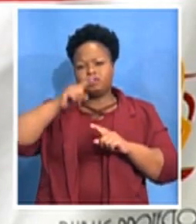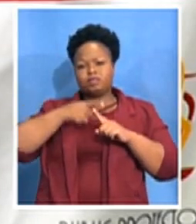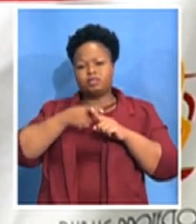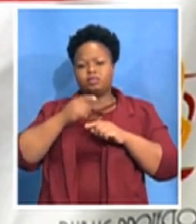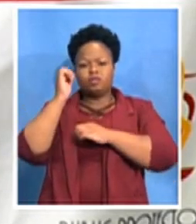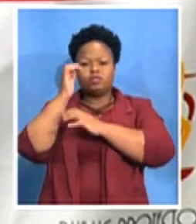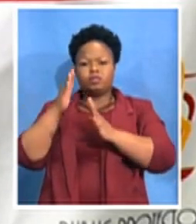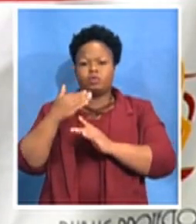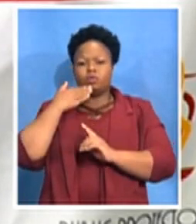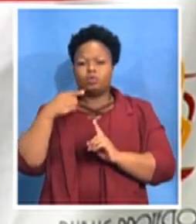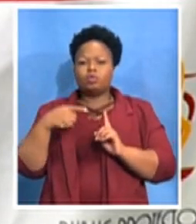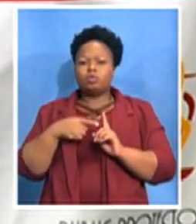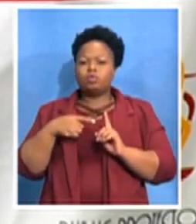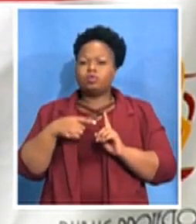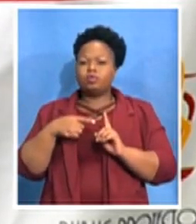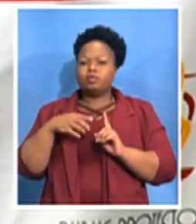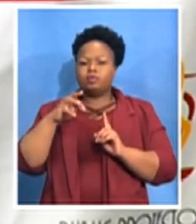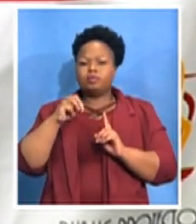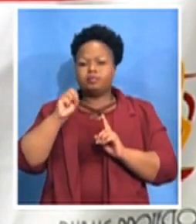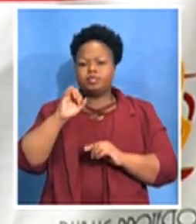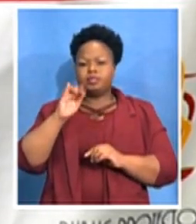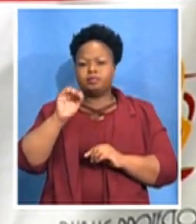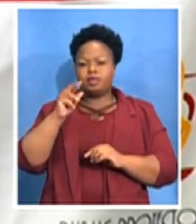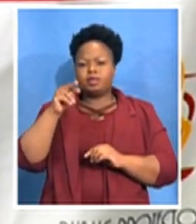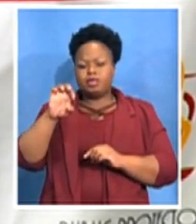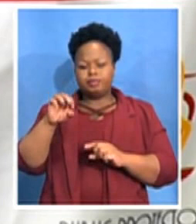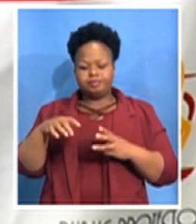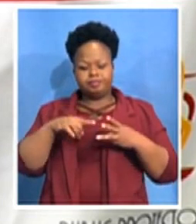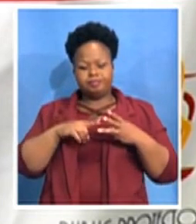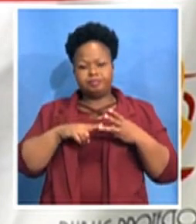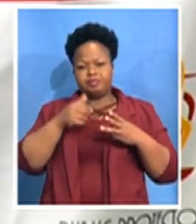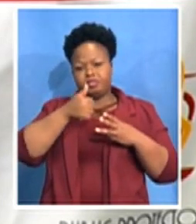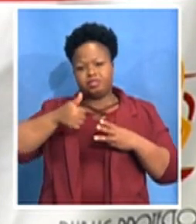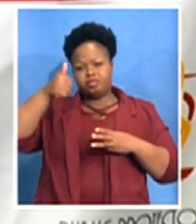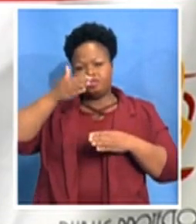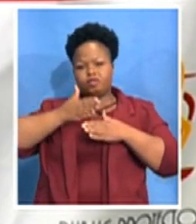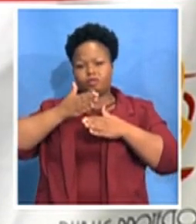the Chief Operations Officer, Mr. Laki Mohalaba,